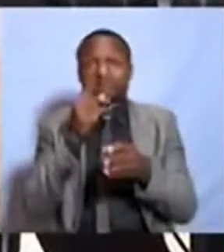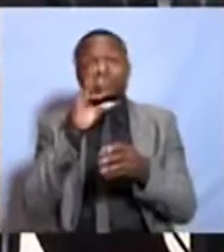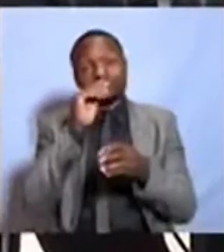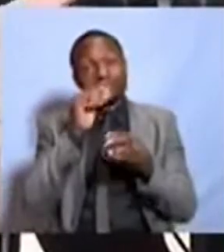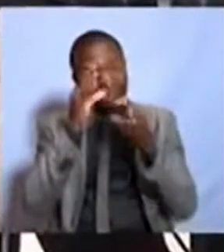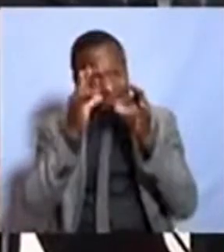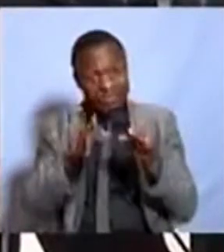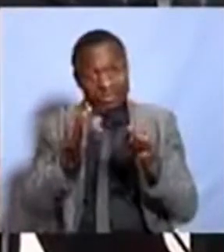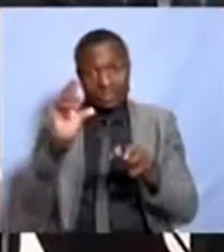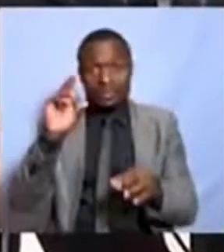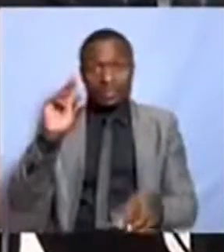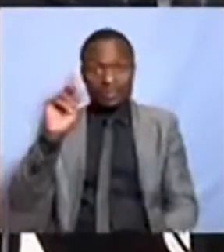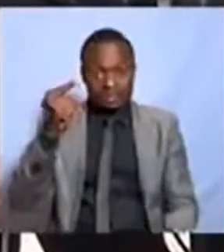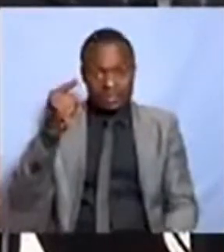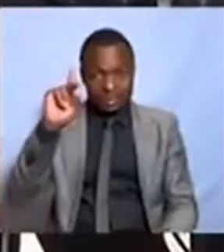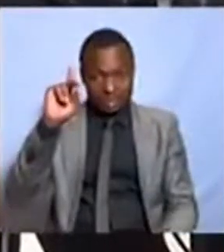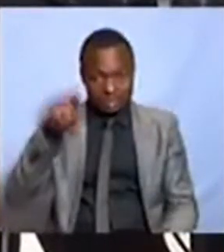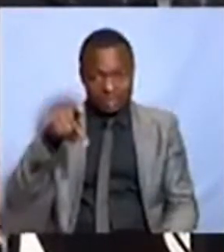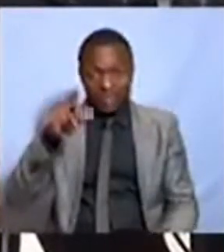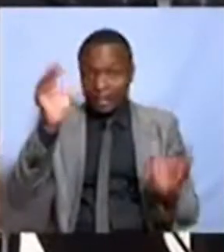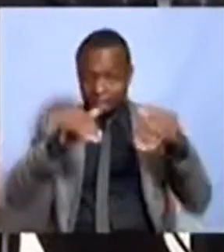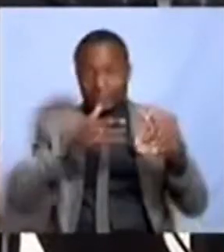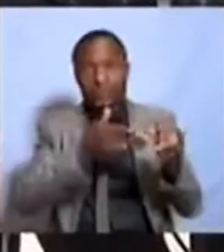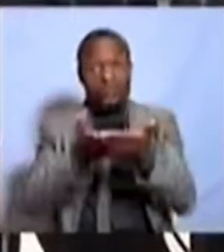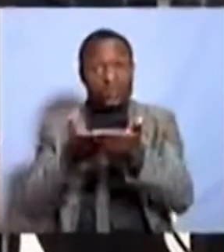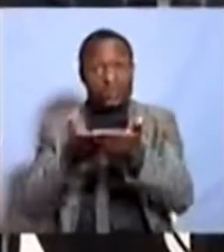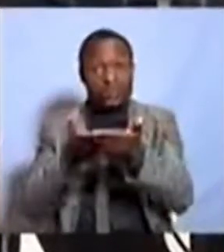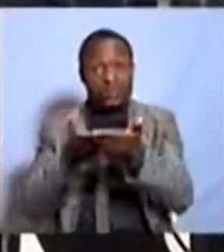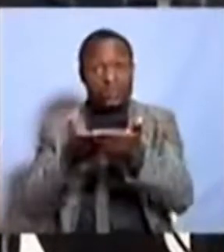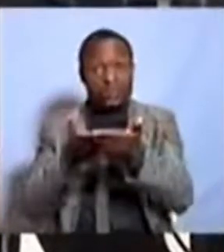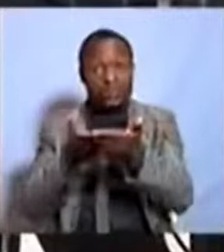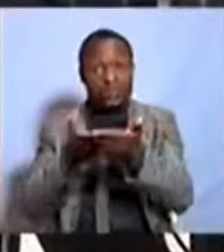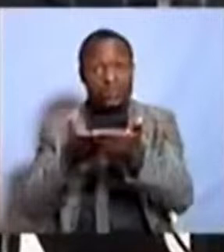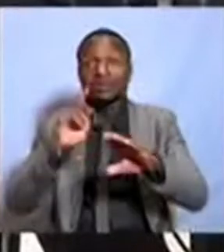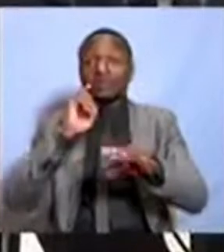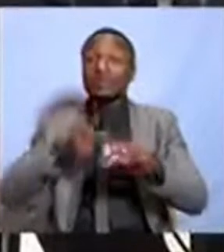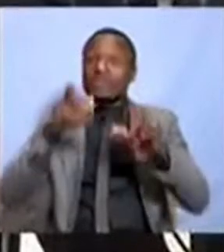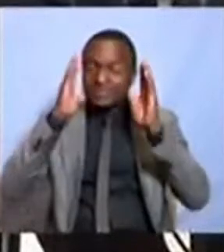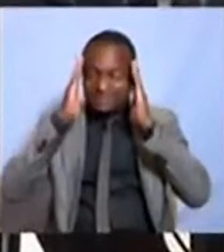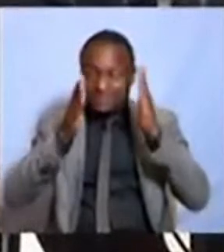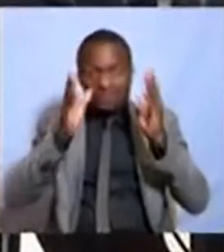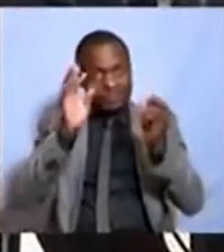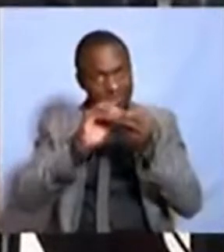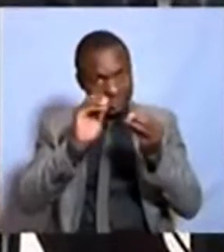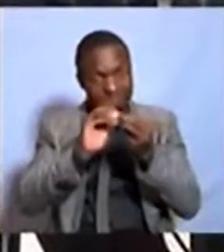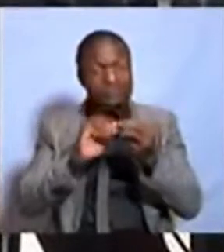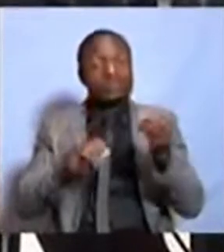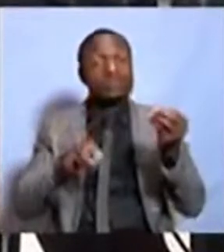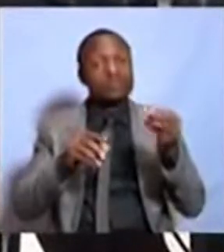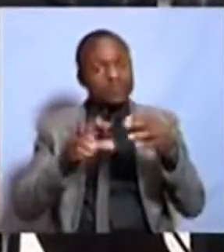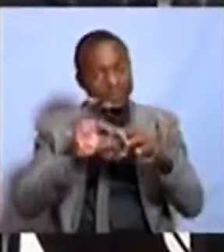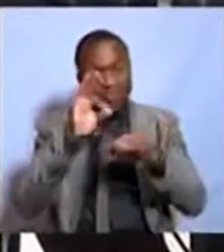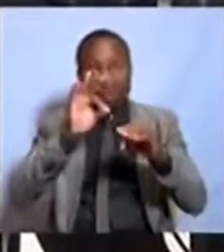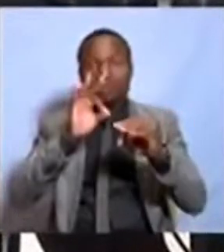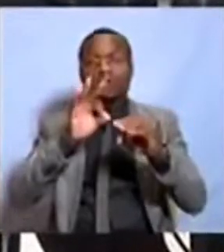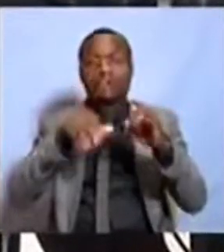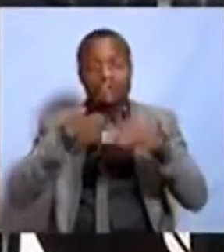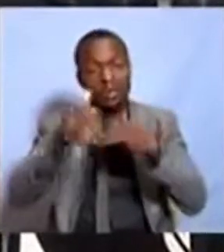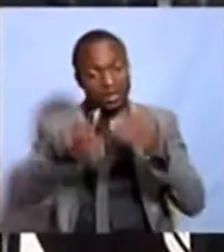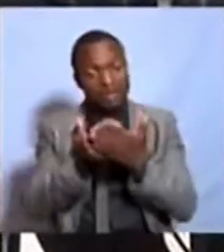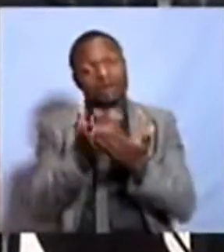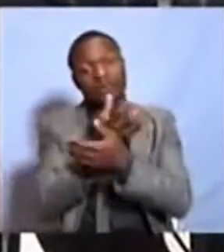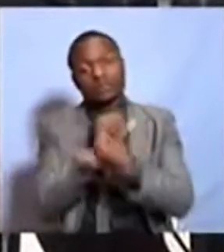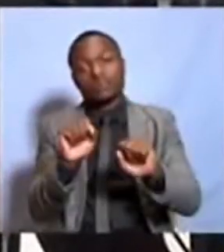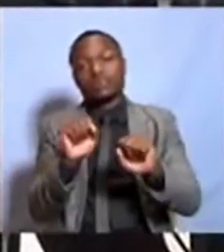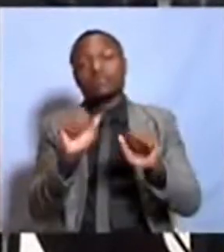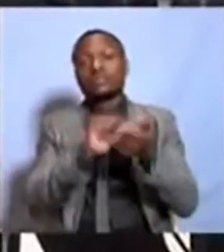your GDP is shrinking because of these impacts, aren't you supposed to focus more on finding out how to address that problem instead